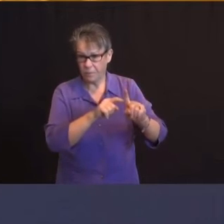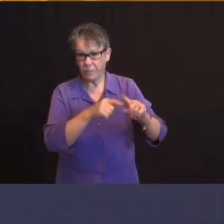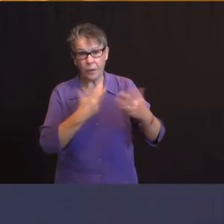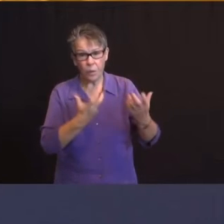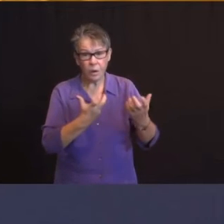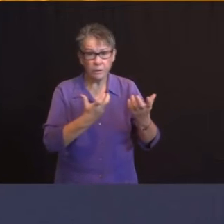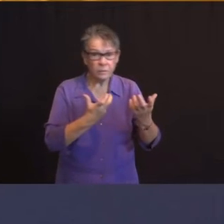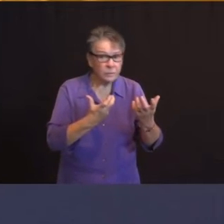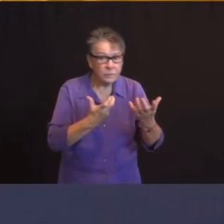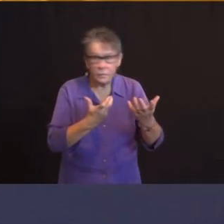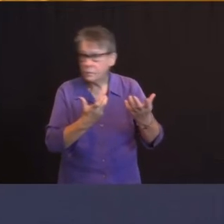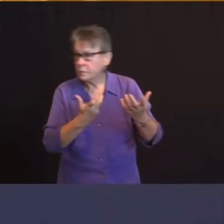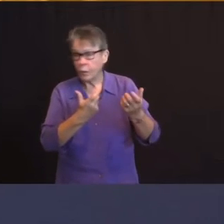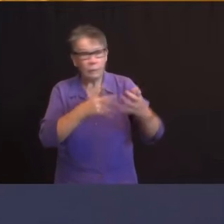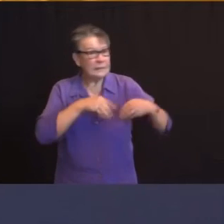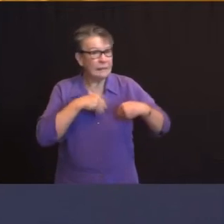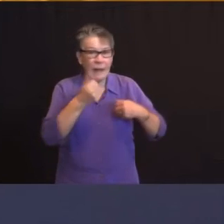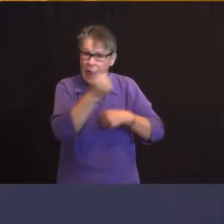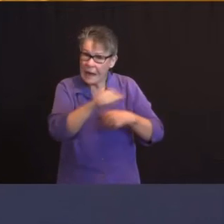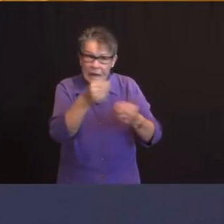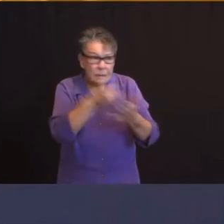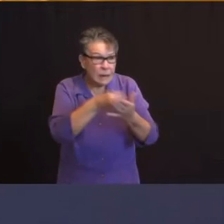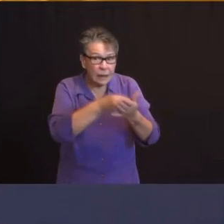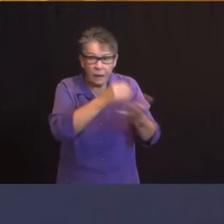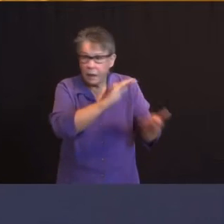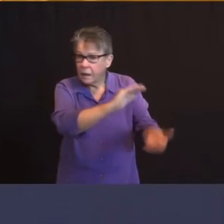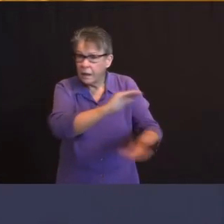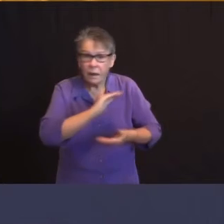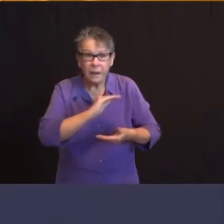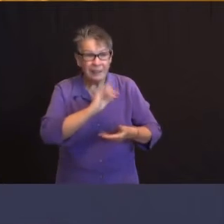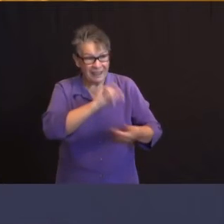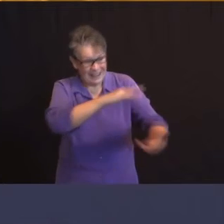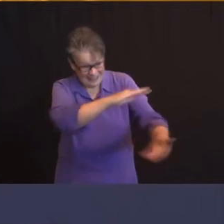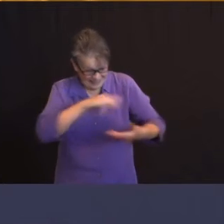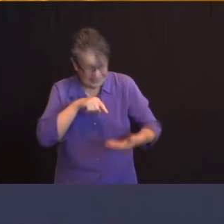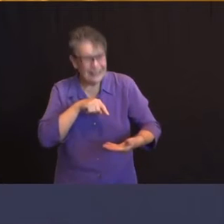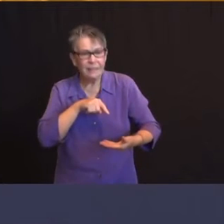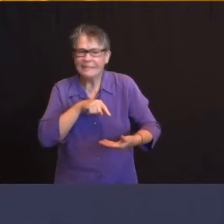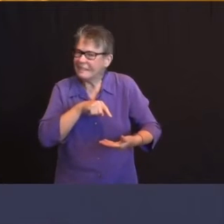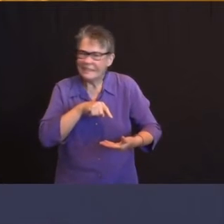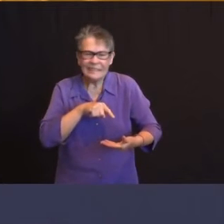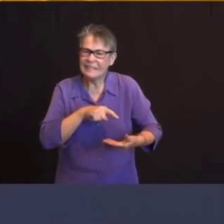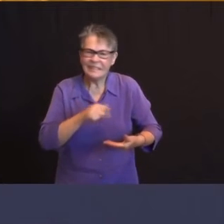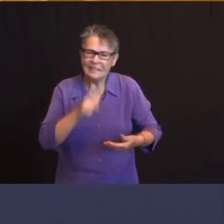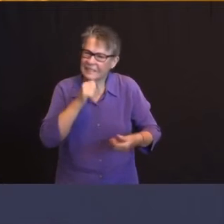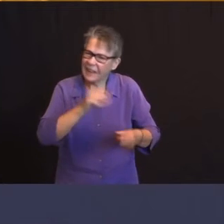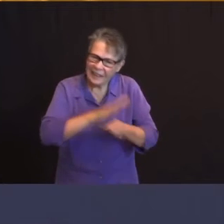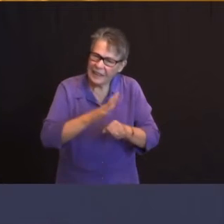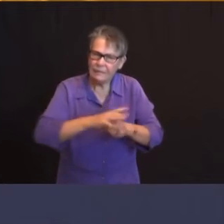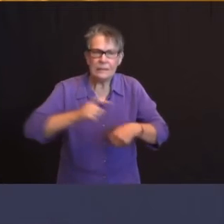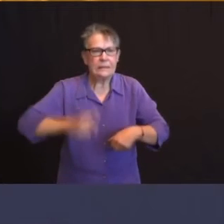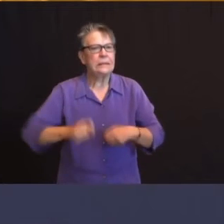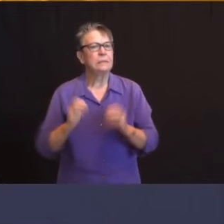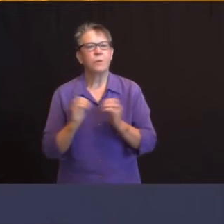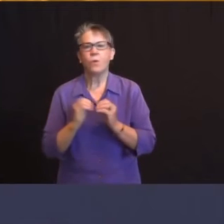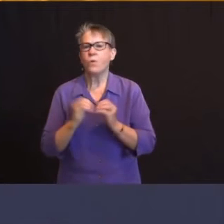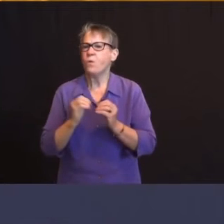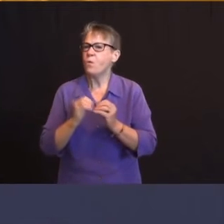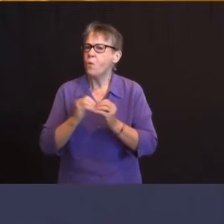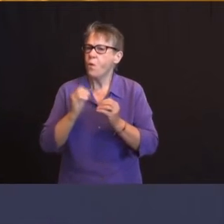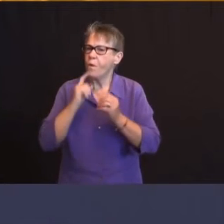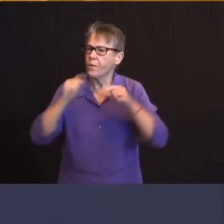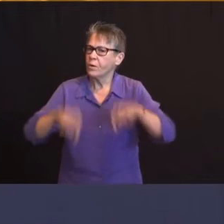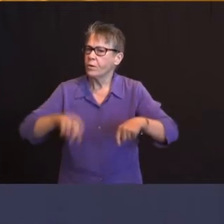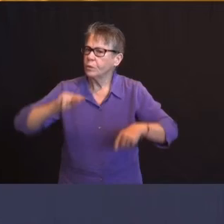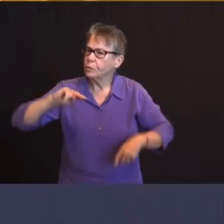being negotiated, that more is needed and that history would not dismiss us for going big and bold at this